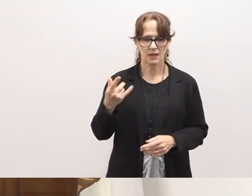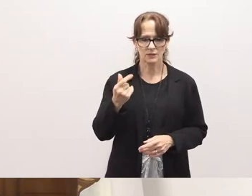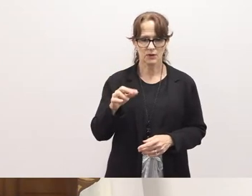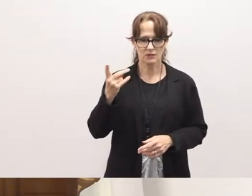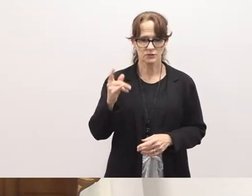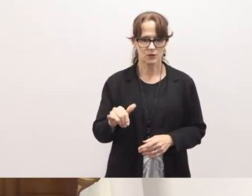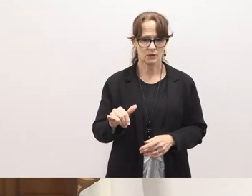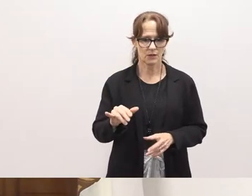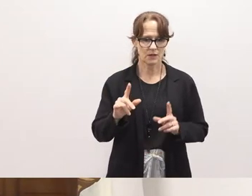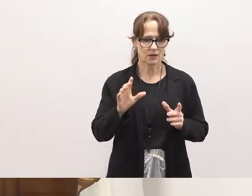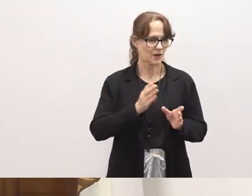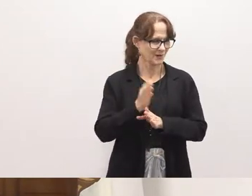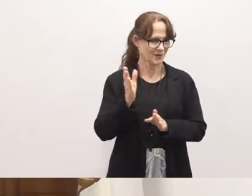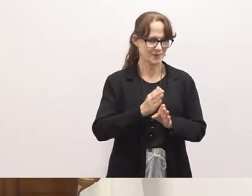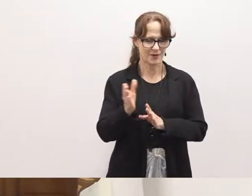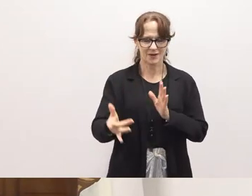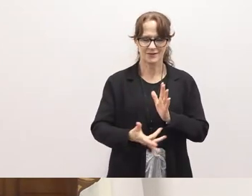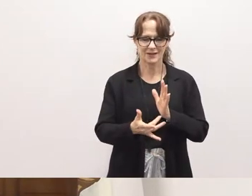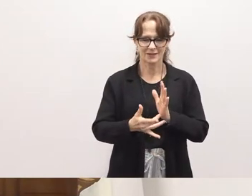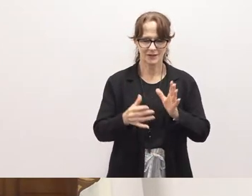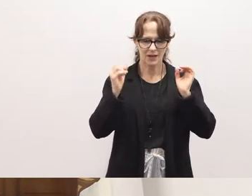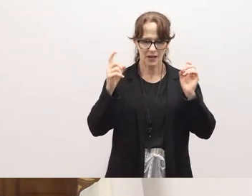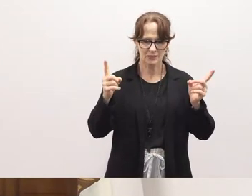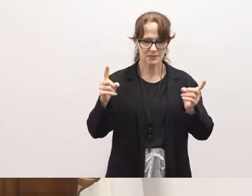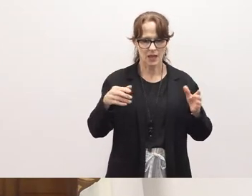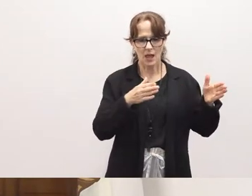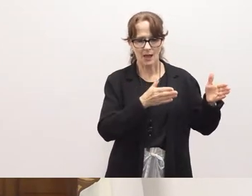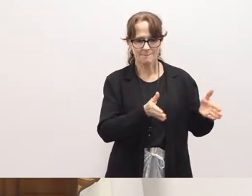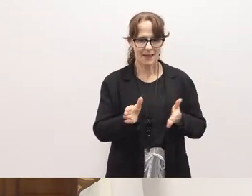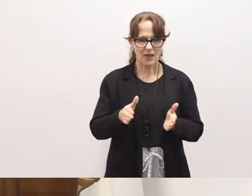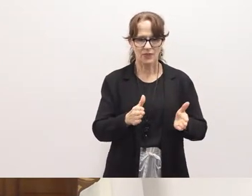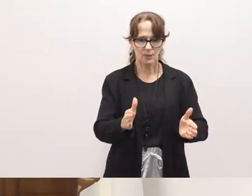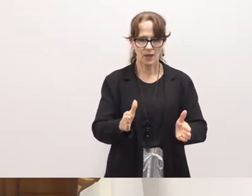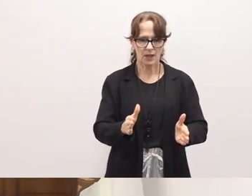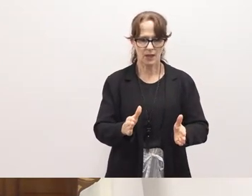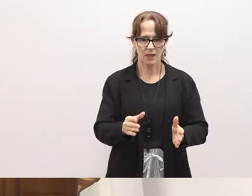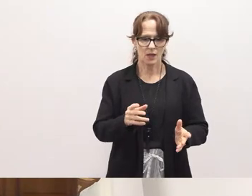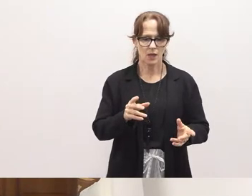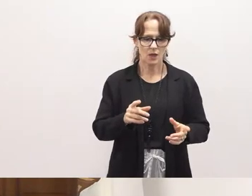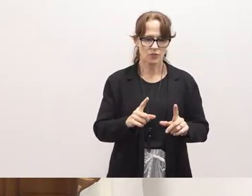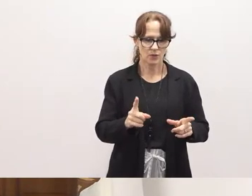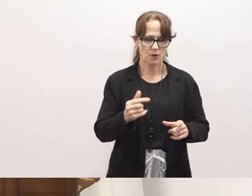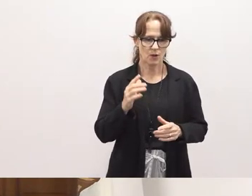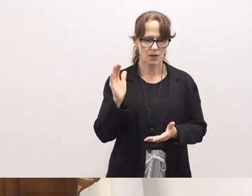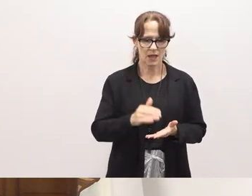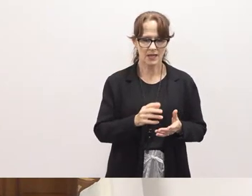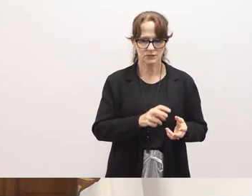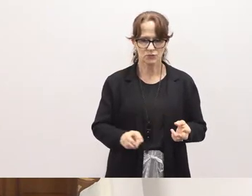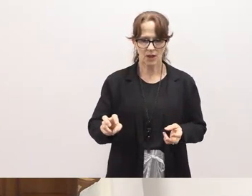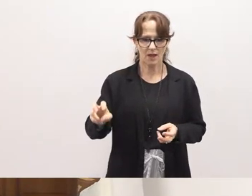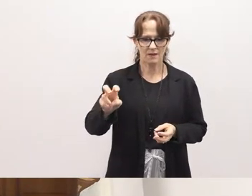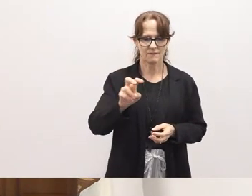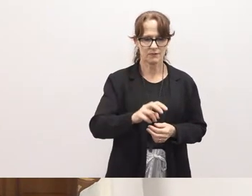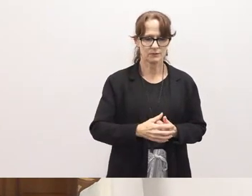Report, Career Technical Education Pathway, The Road Less Traveled.